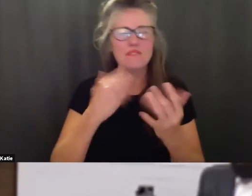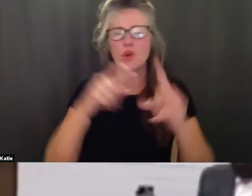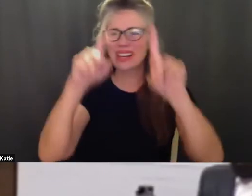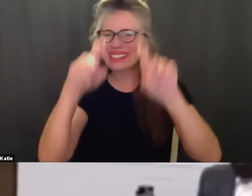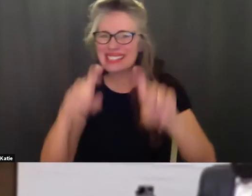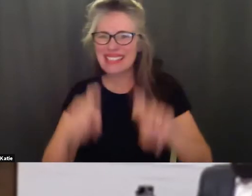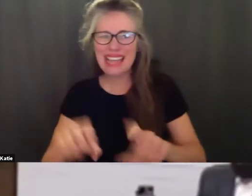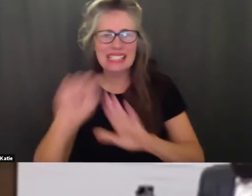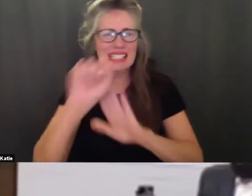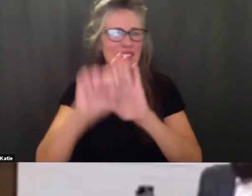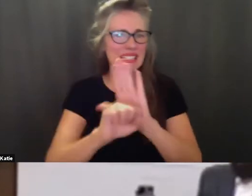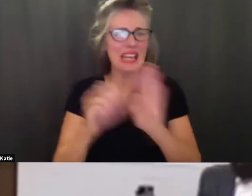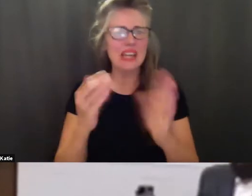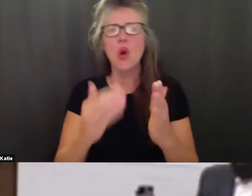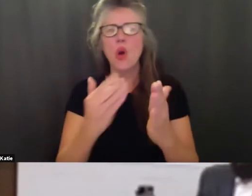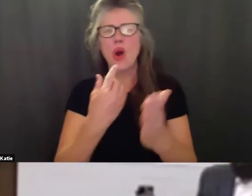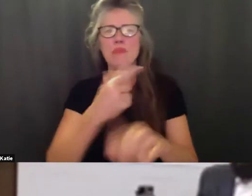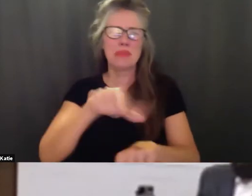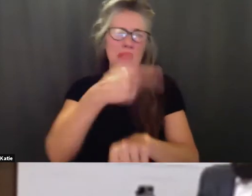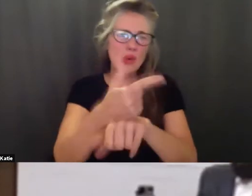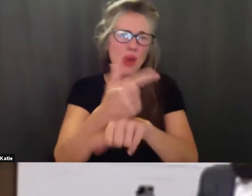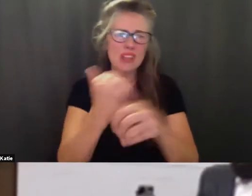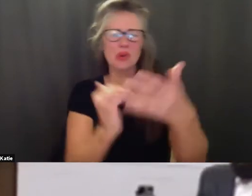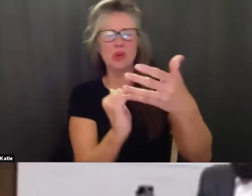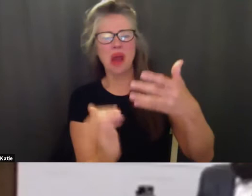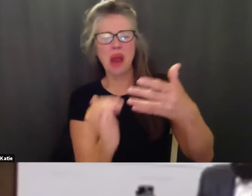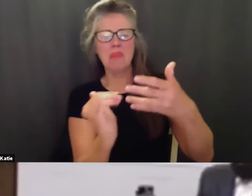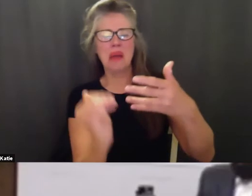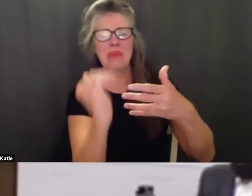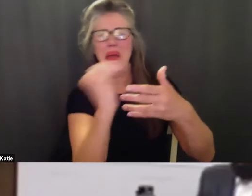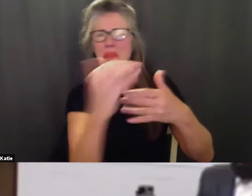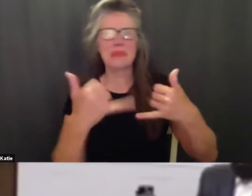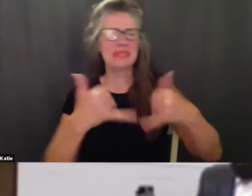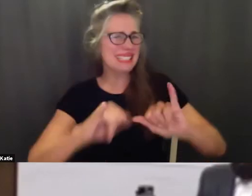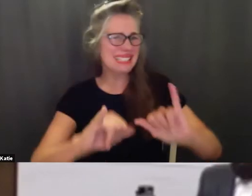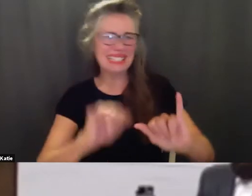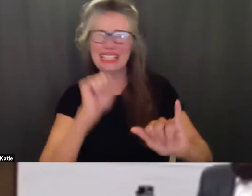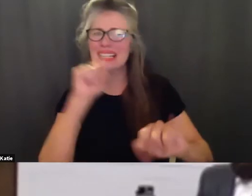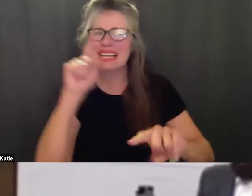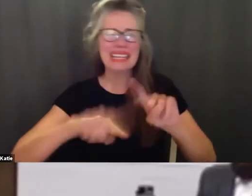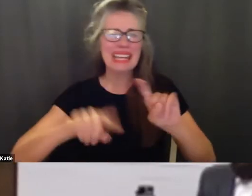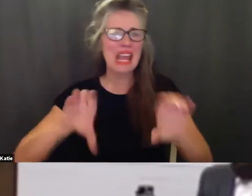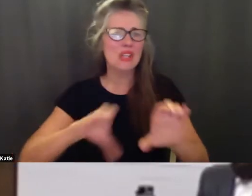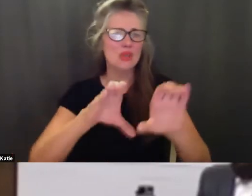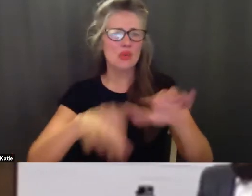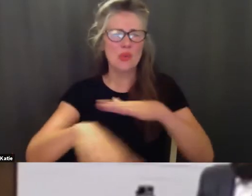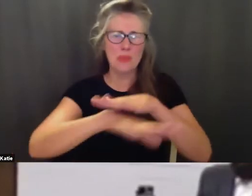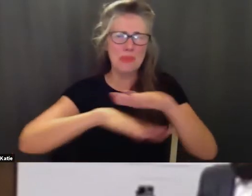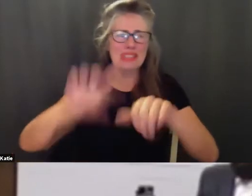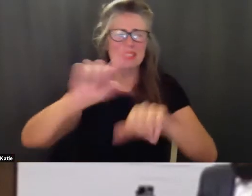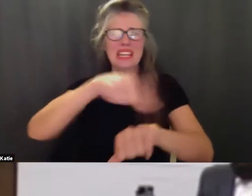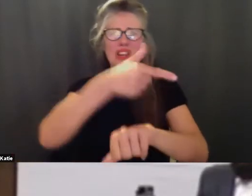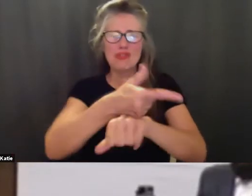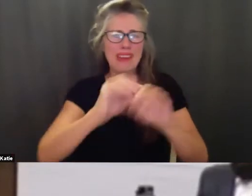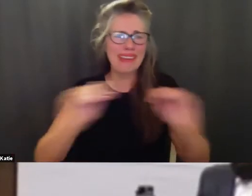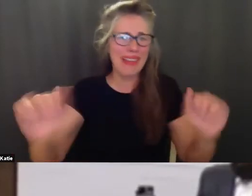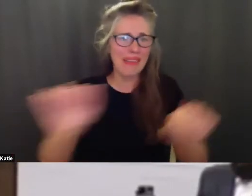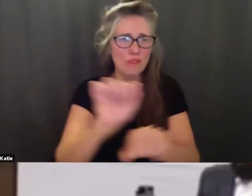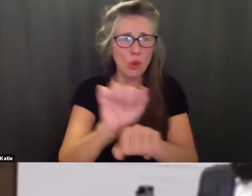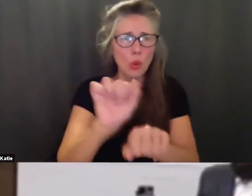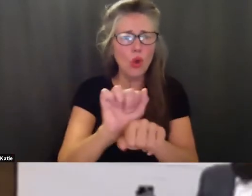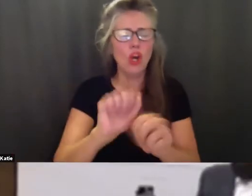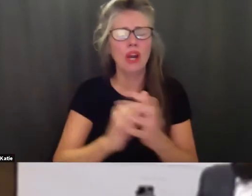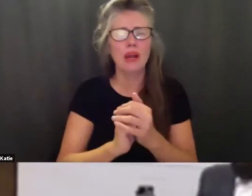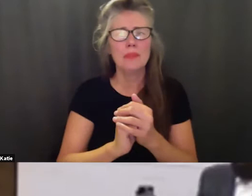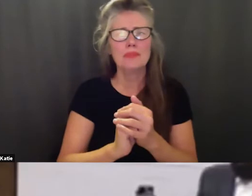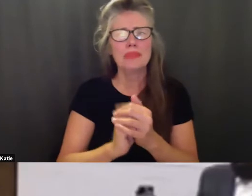to another grade level and that child's still not at grade level. So my question is, how often